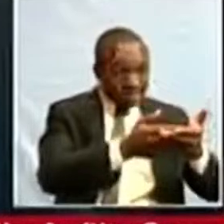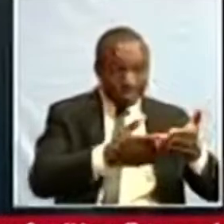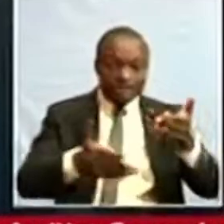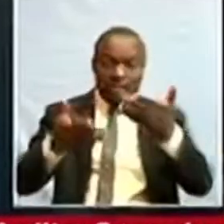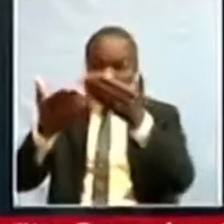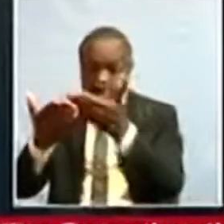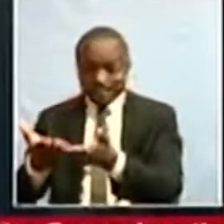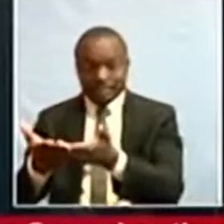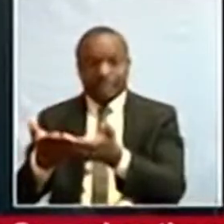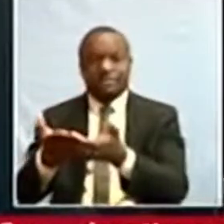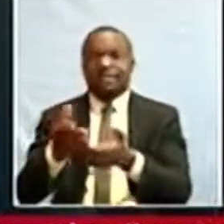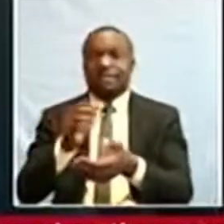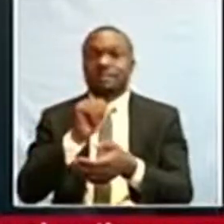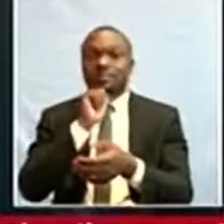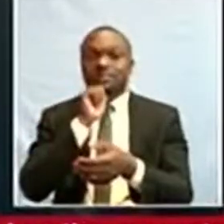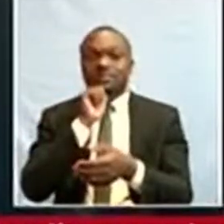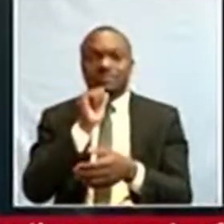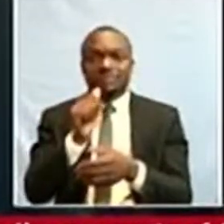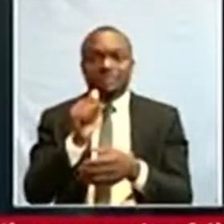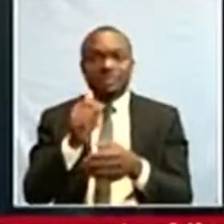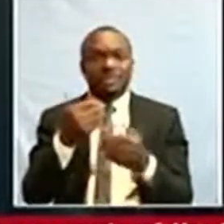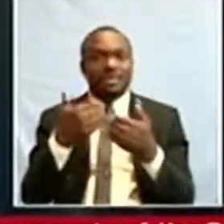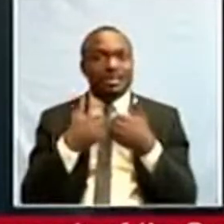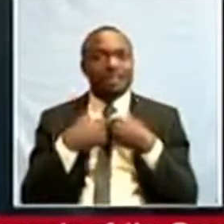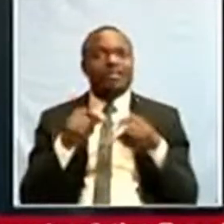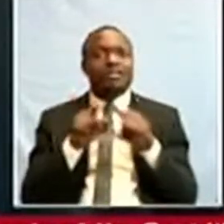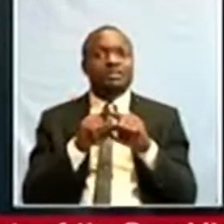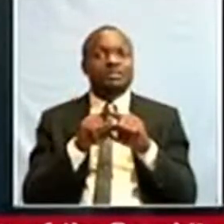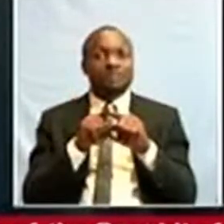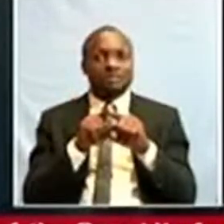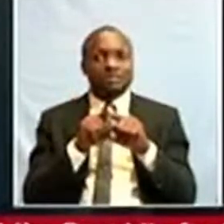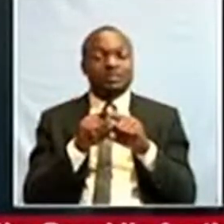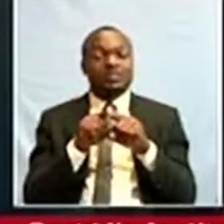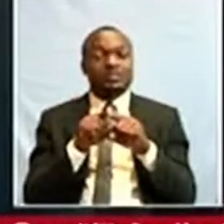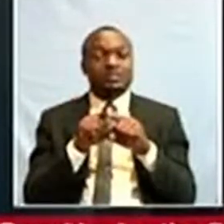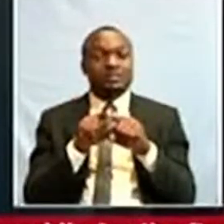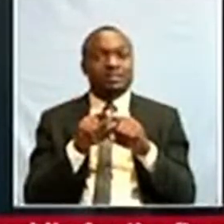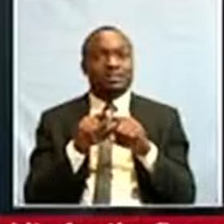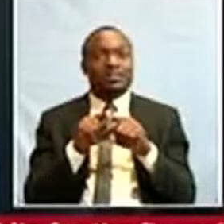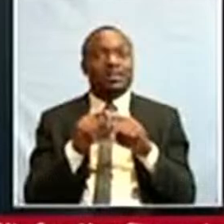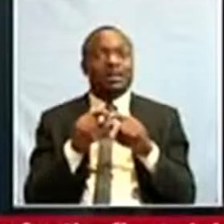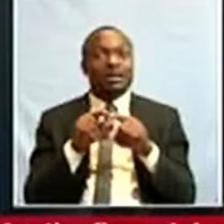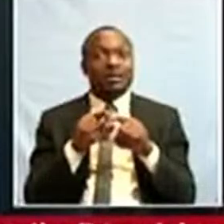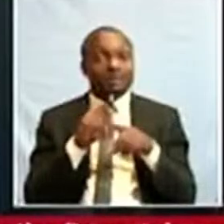the same things. Who has the responsibility between the Ministry of Agriculture